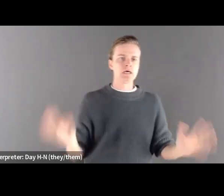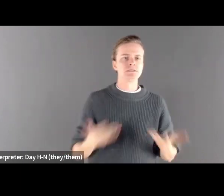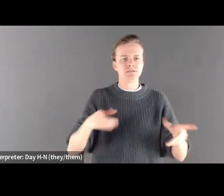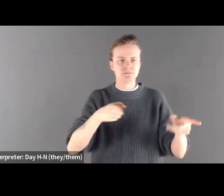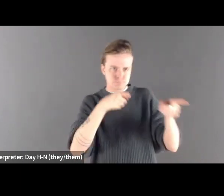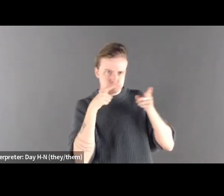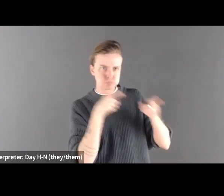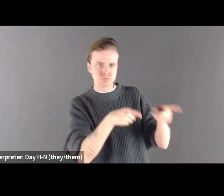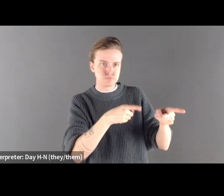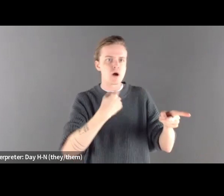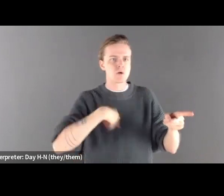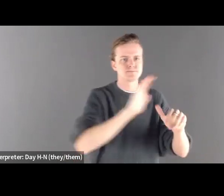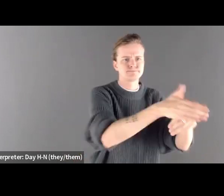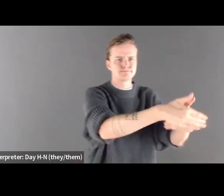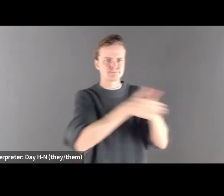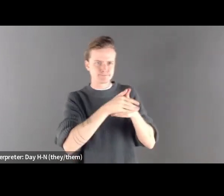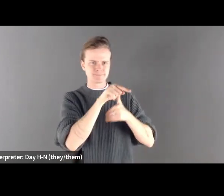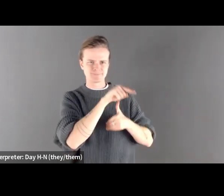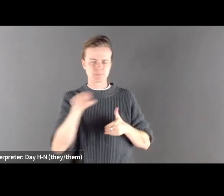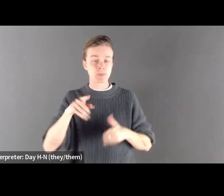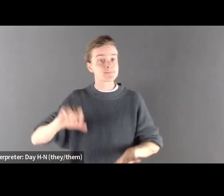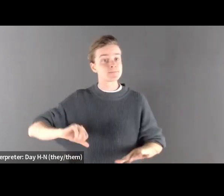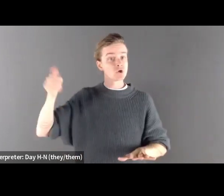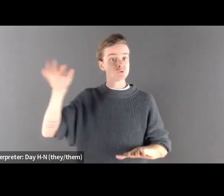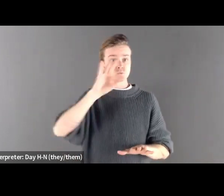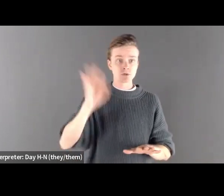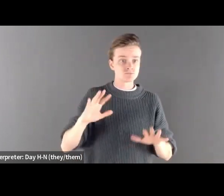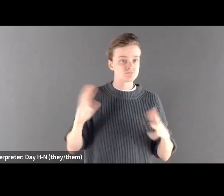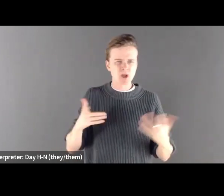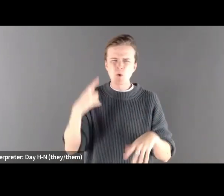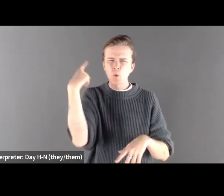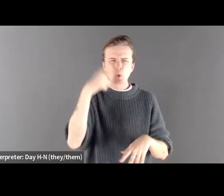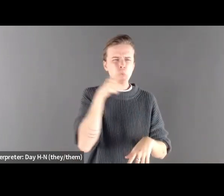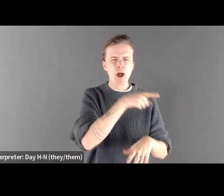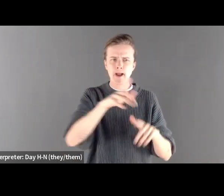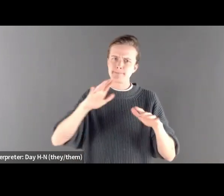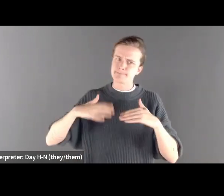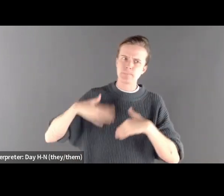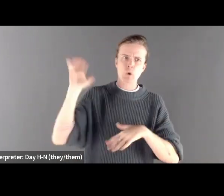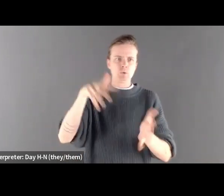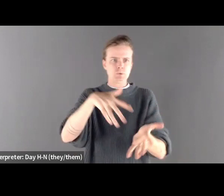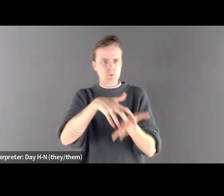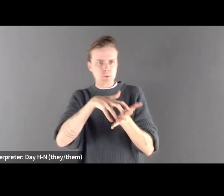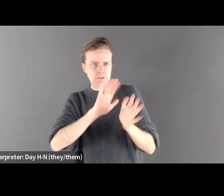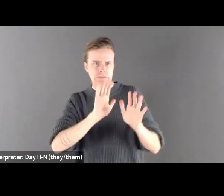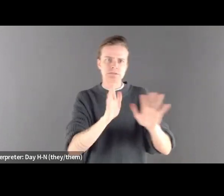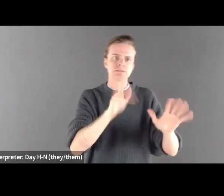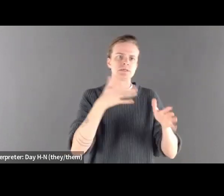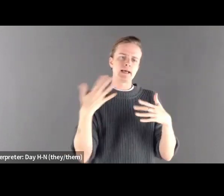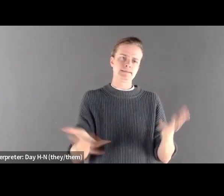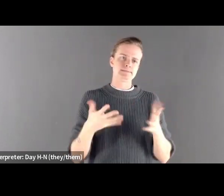vulnerable? And one of the main focus of the work of the Institute has been to support the critical actors in our